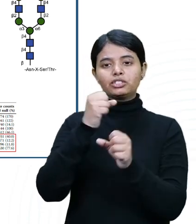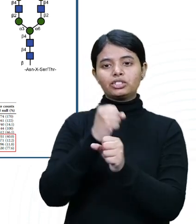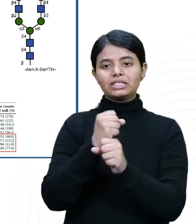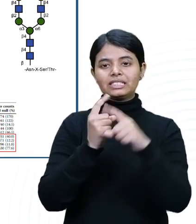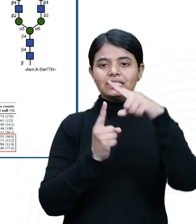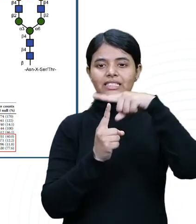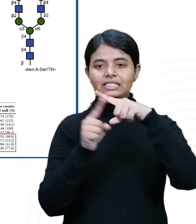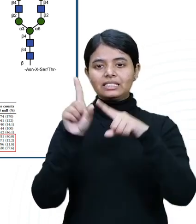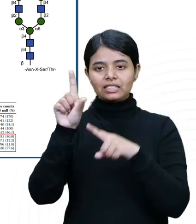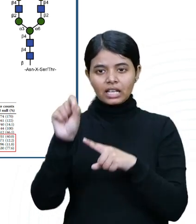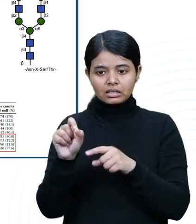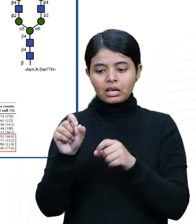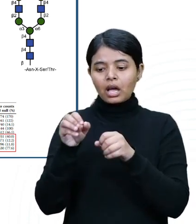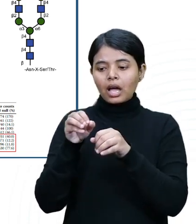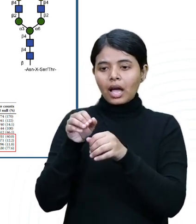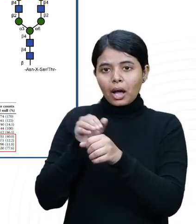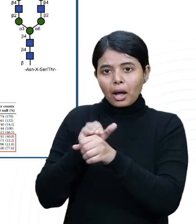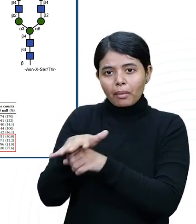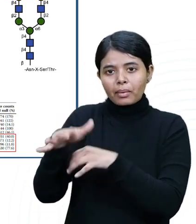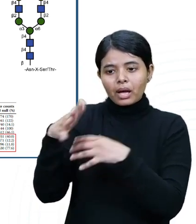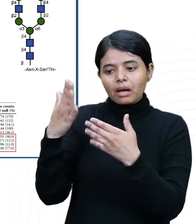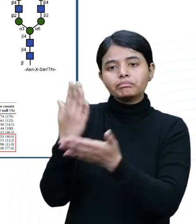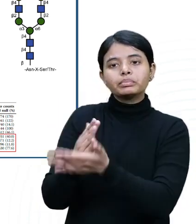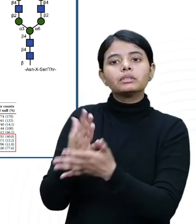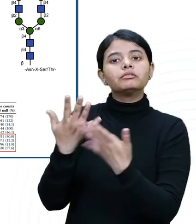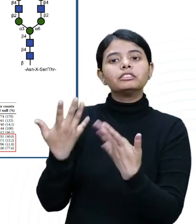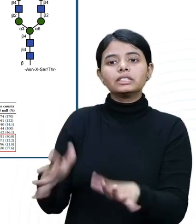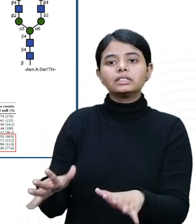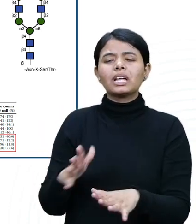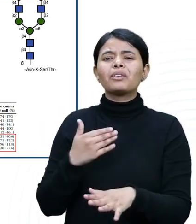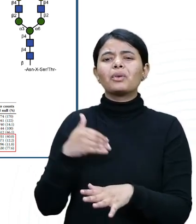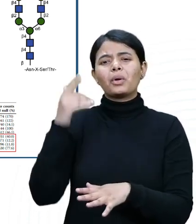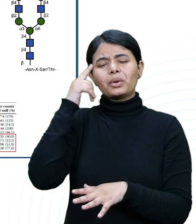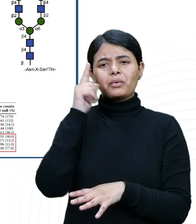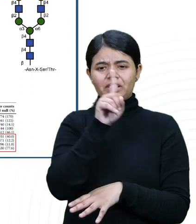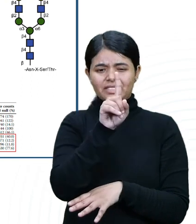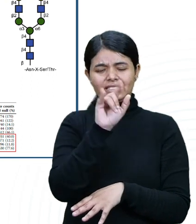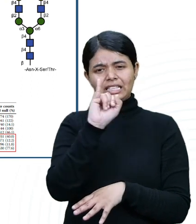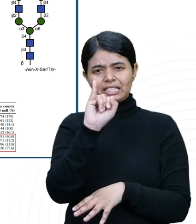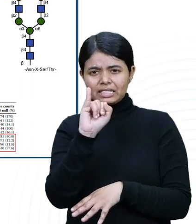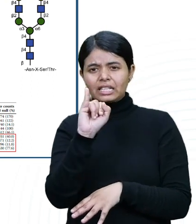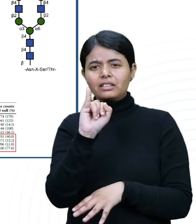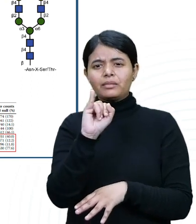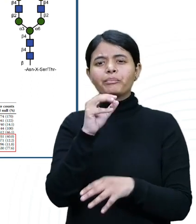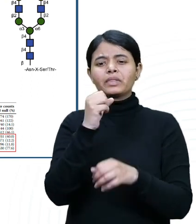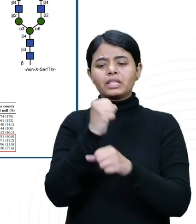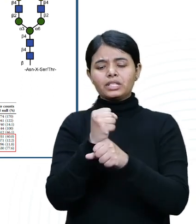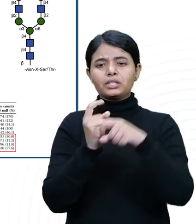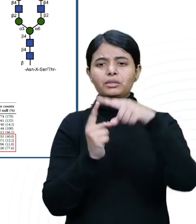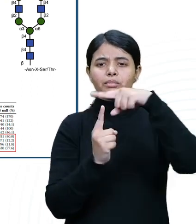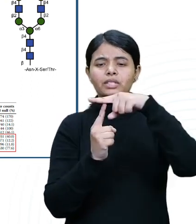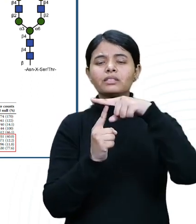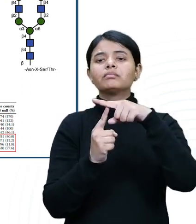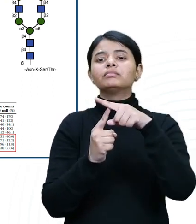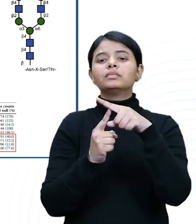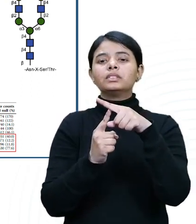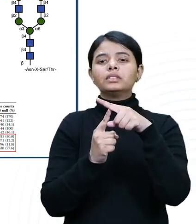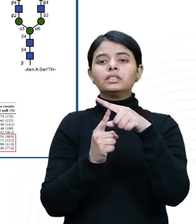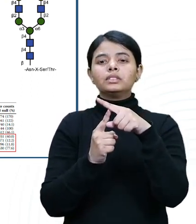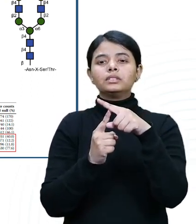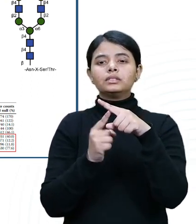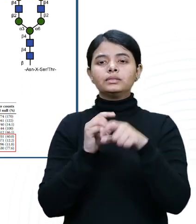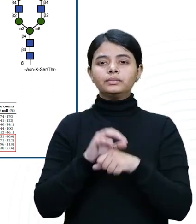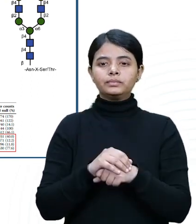on the 6th arm of the complex N glycan. And because the 6th and the branching is not happening, now we